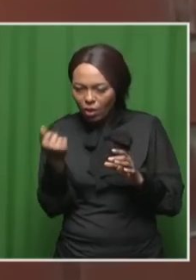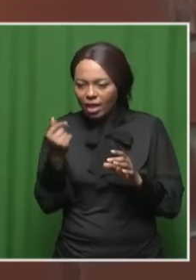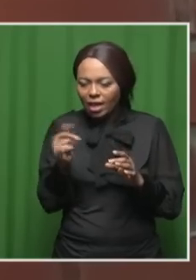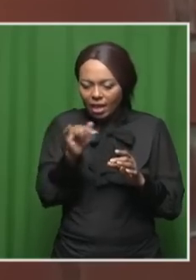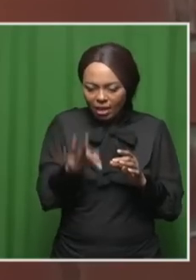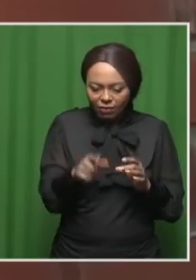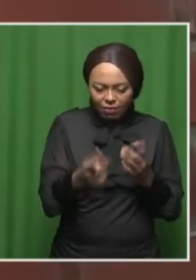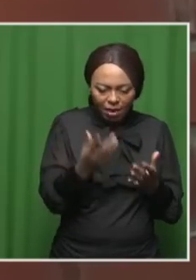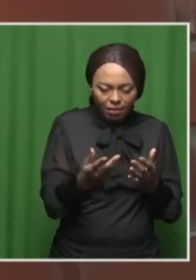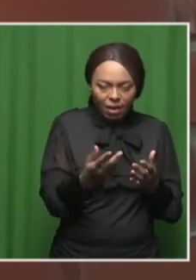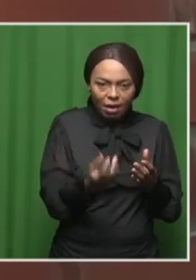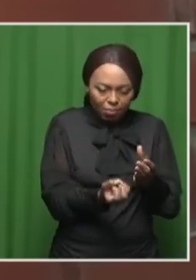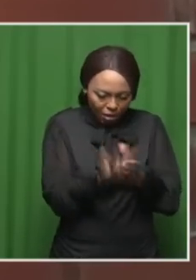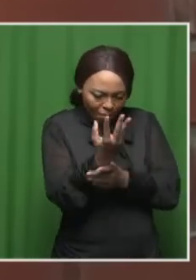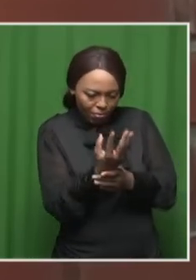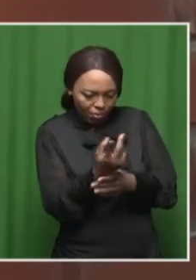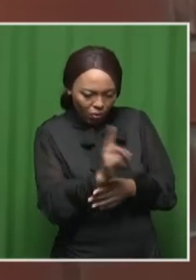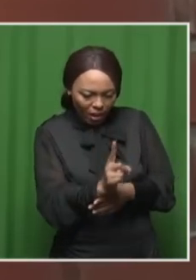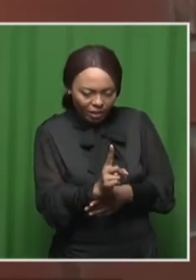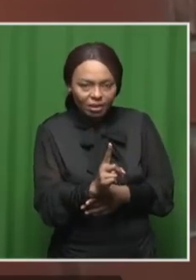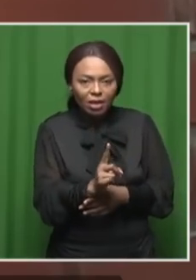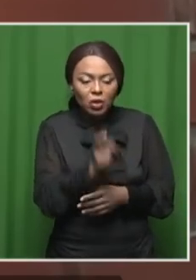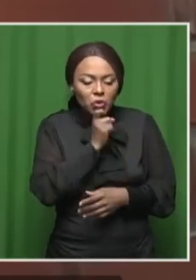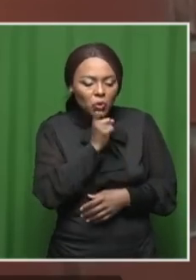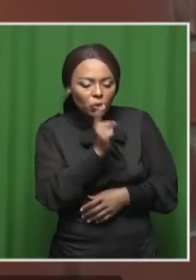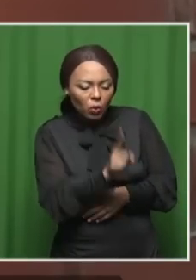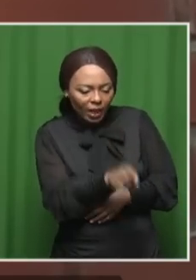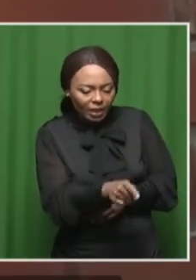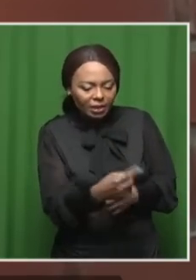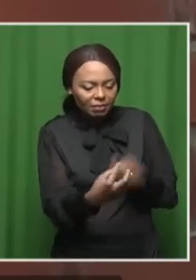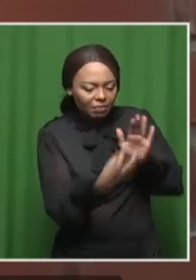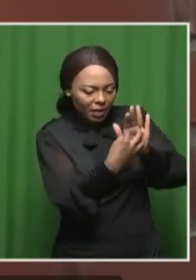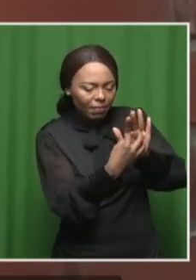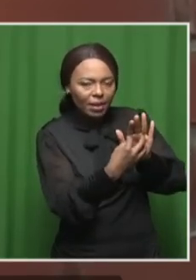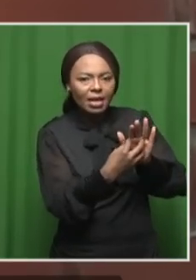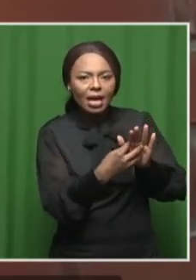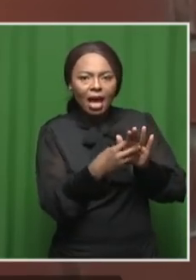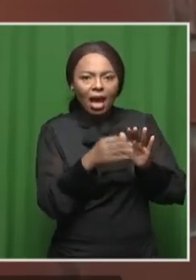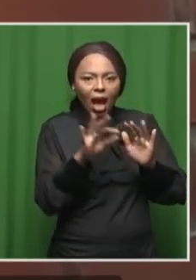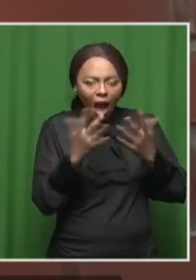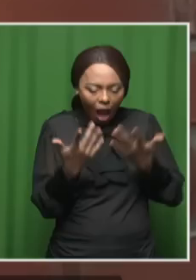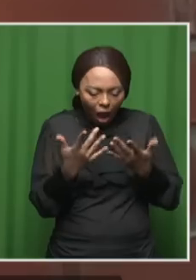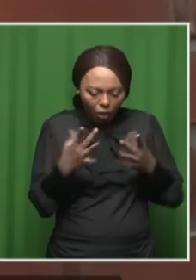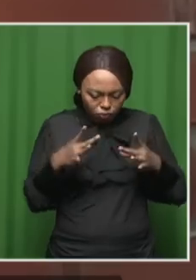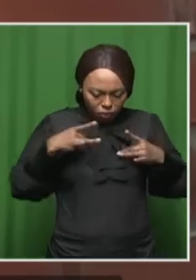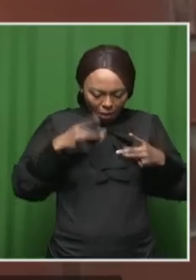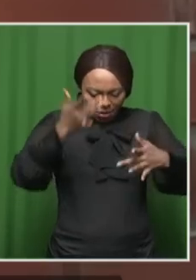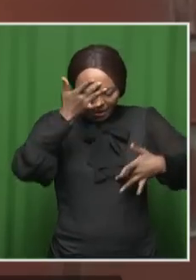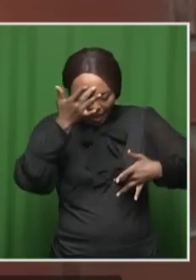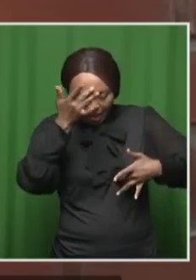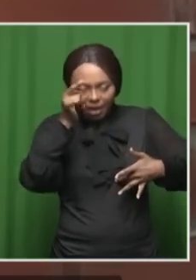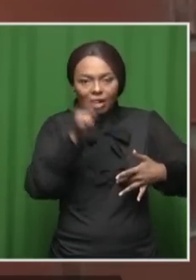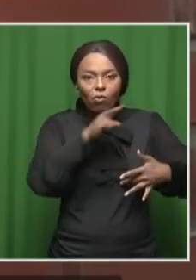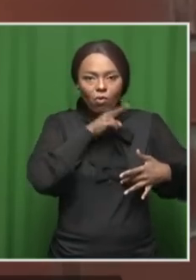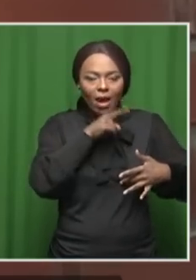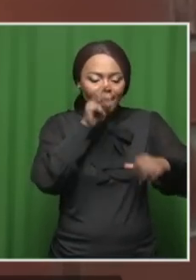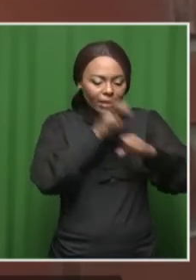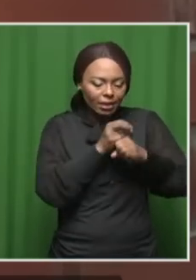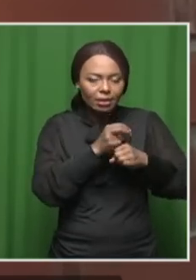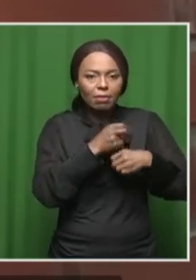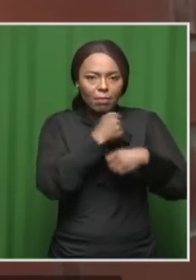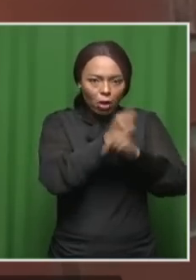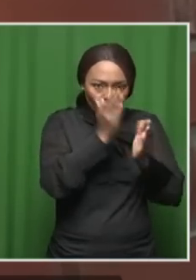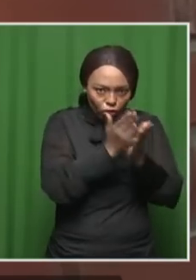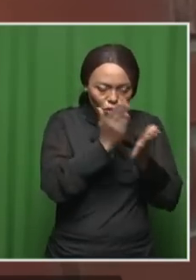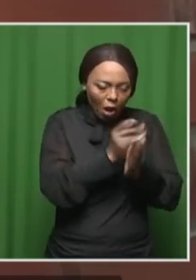what you would have produced, what you would have consumed, and the symptoms that you would be displaying. Because now there should be that a